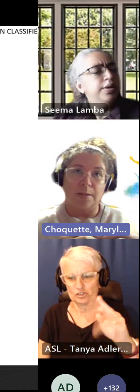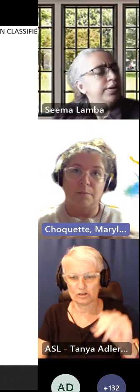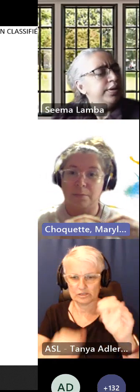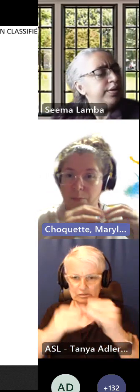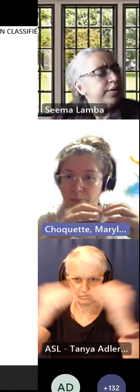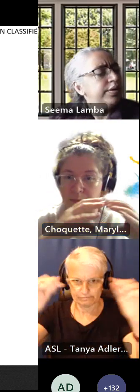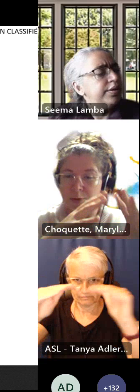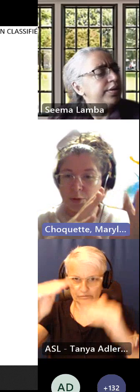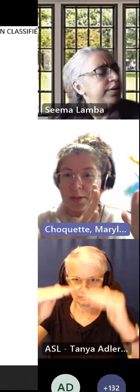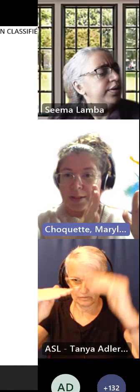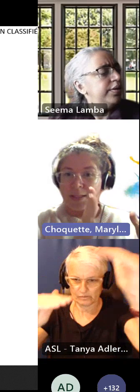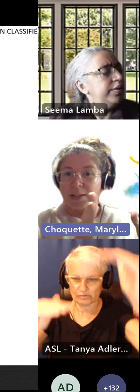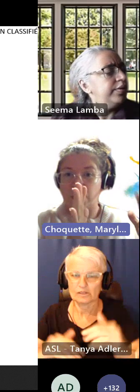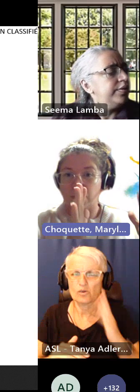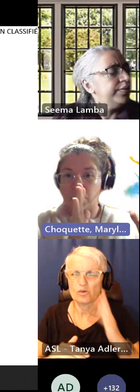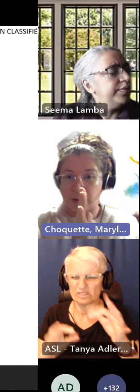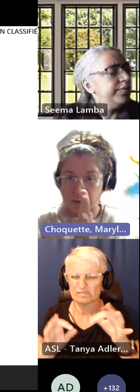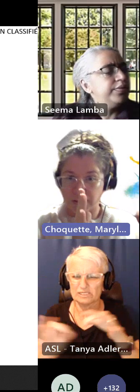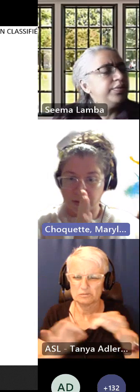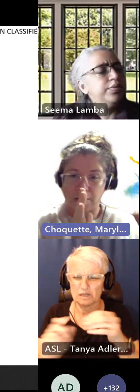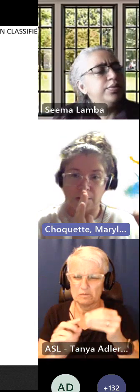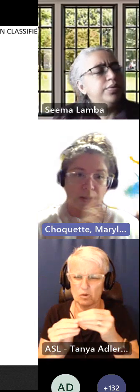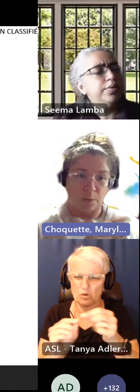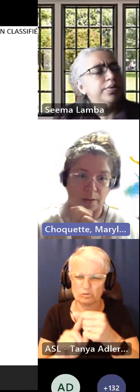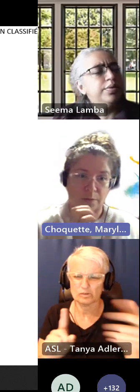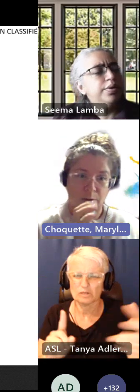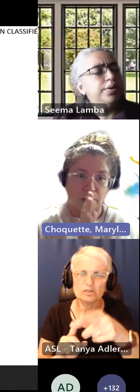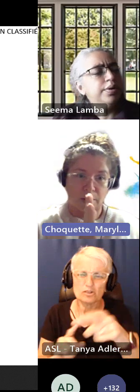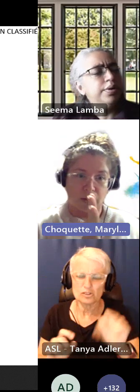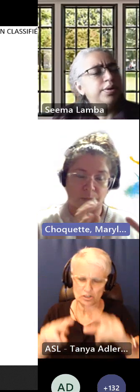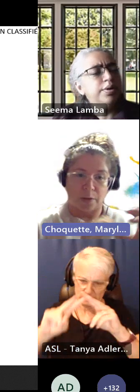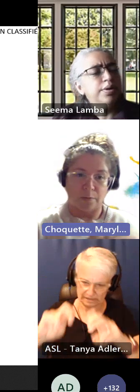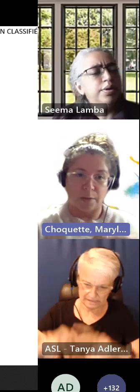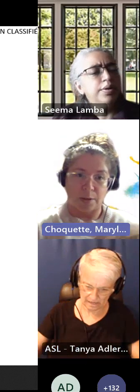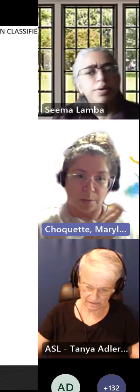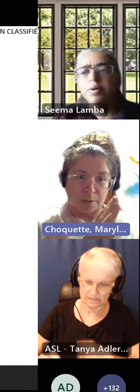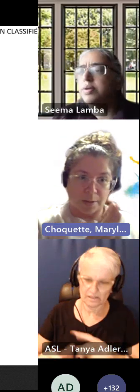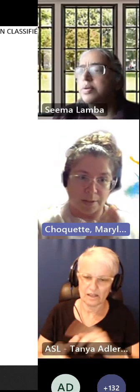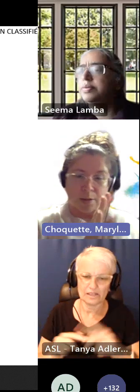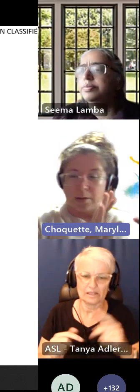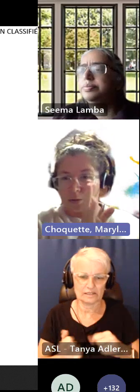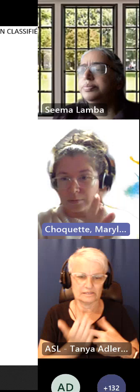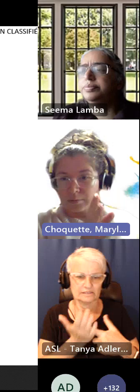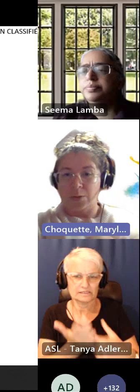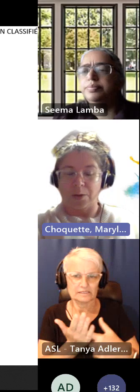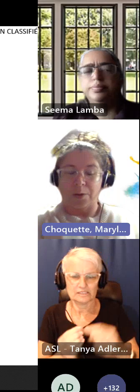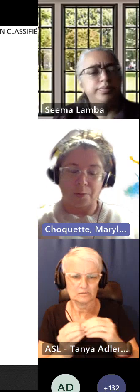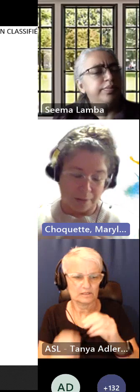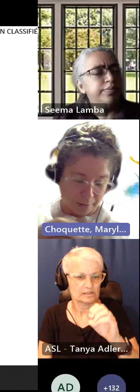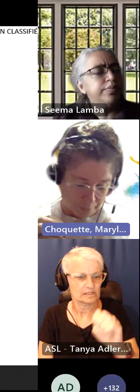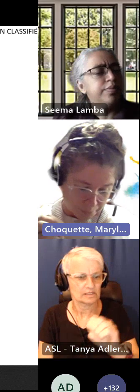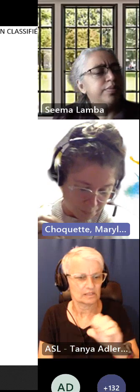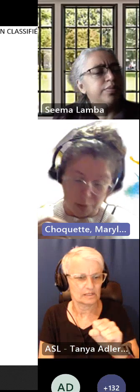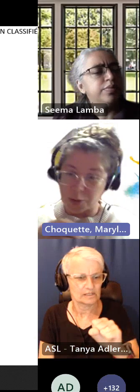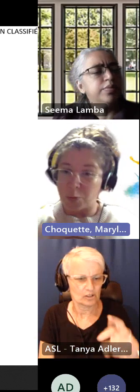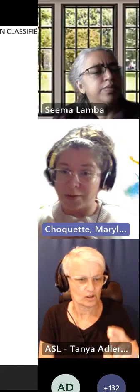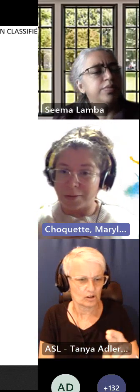really you should assess what it looks like, and then we'll have a quick conversation about ESR, or a